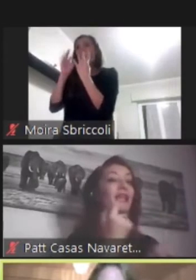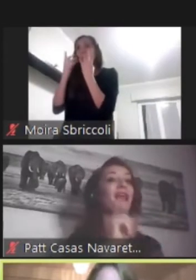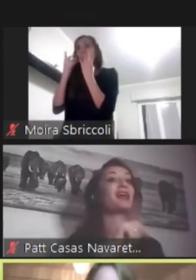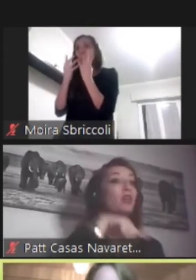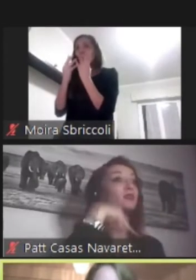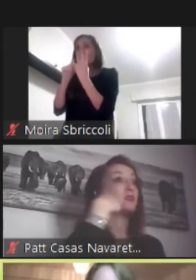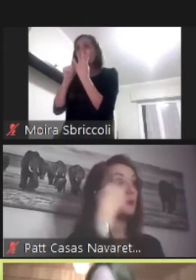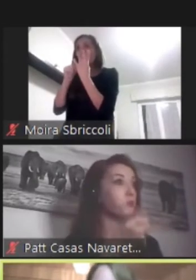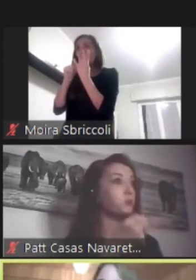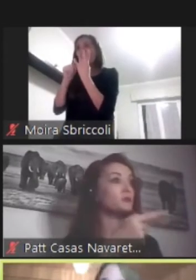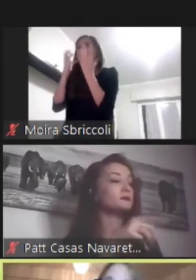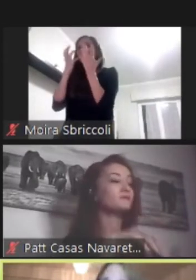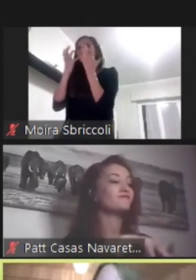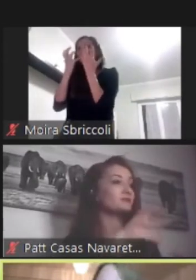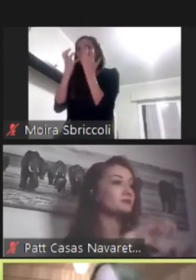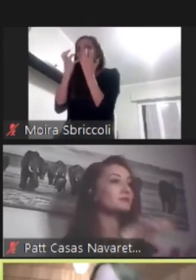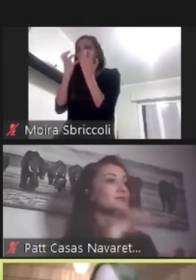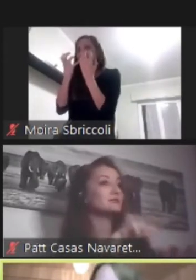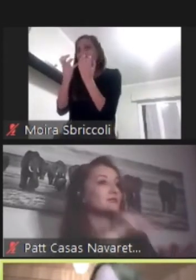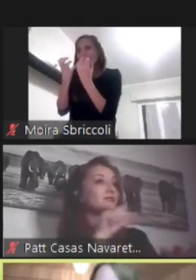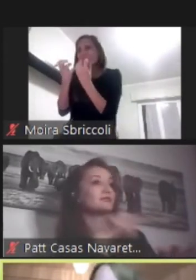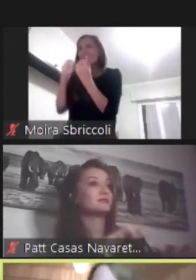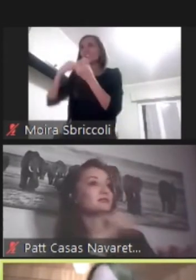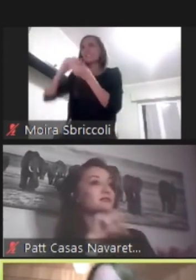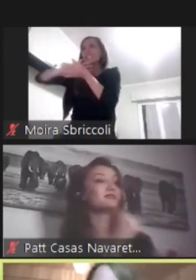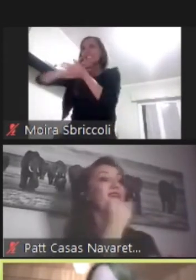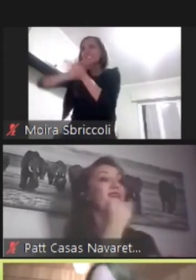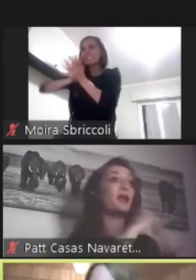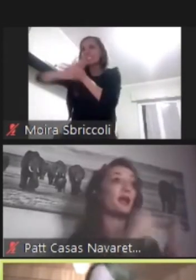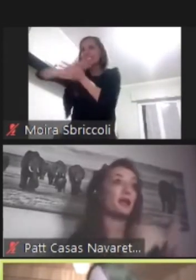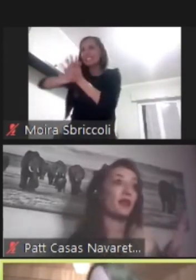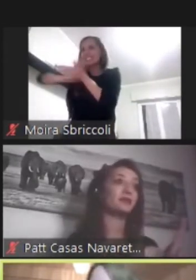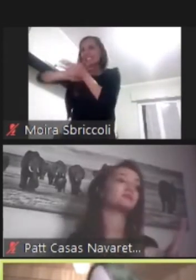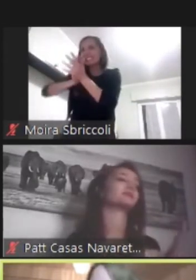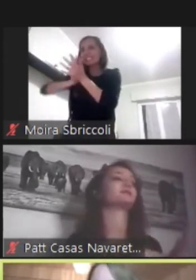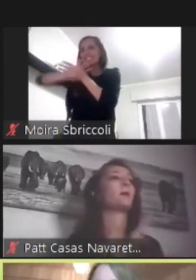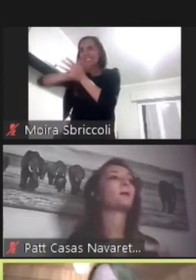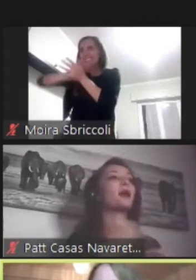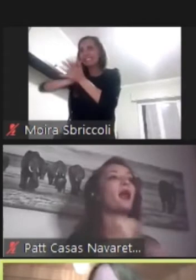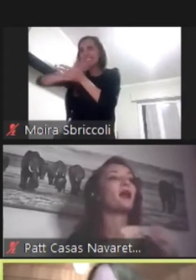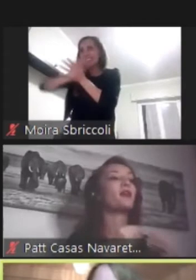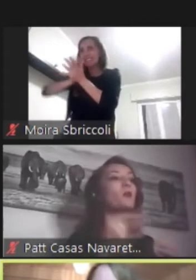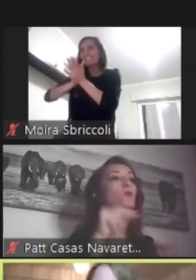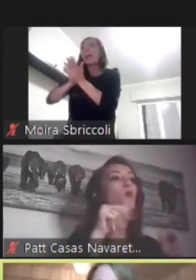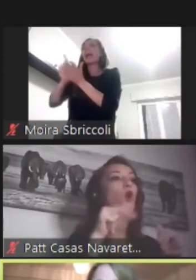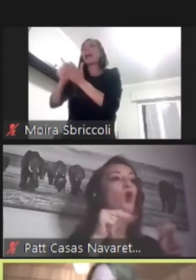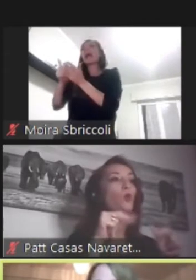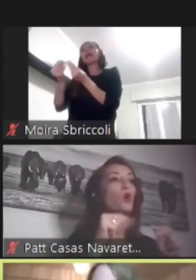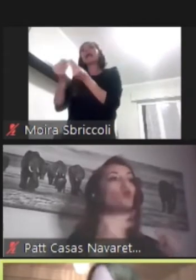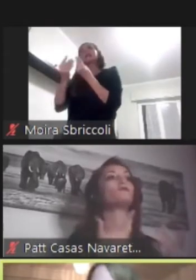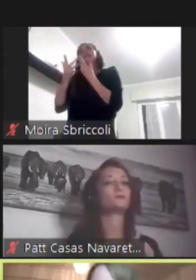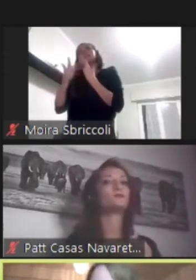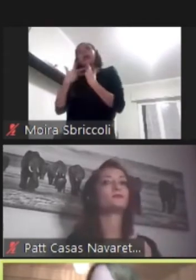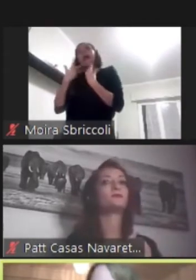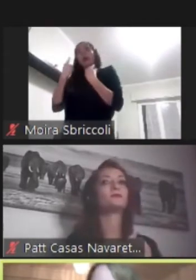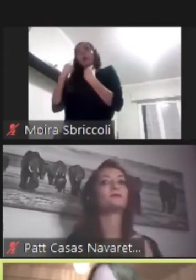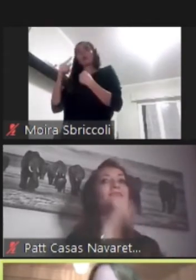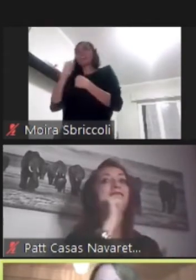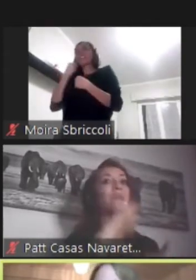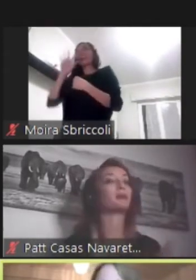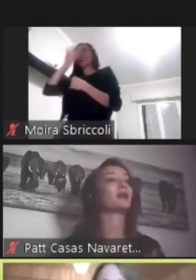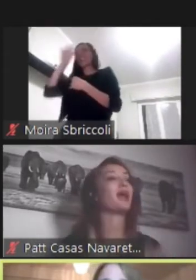mode as well. So for those people who have problems sleeping or suffer from